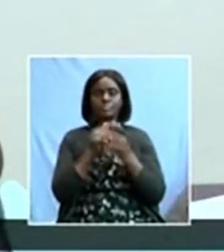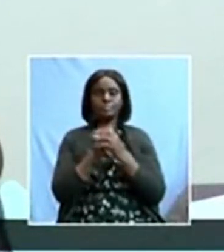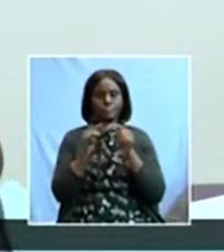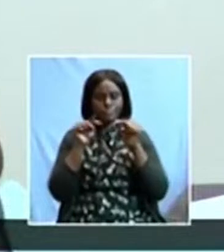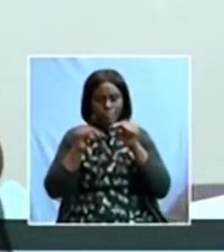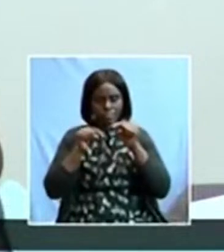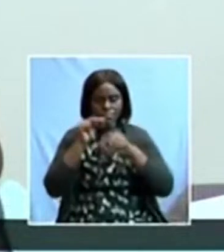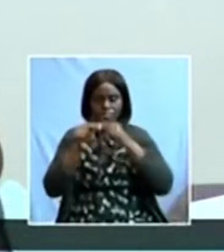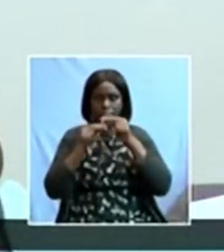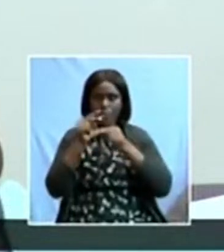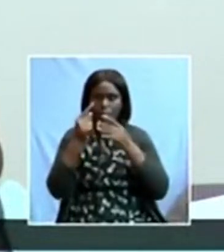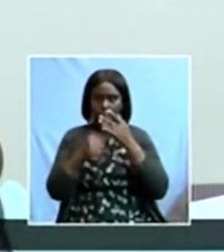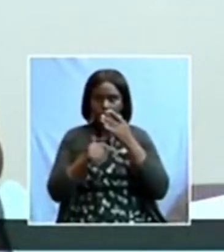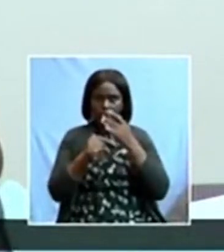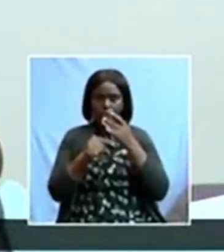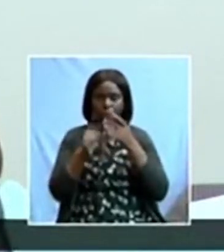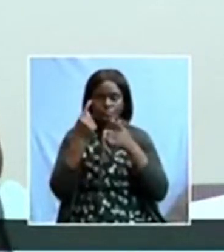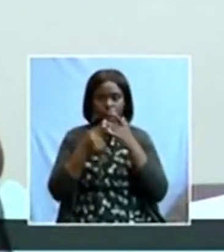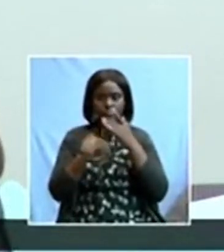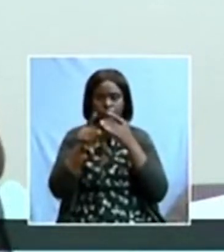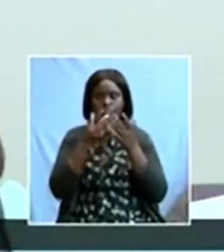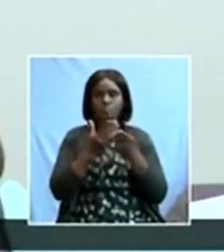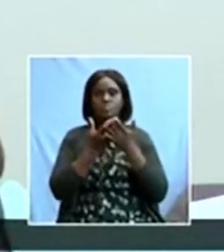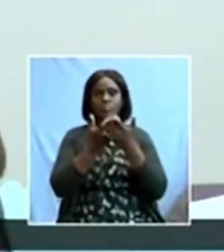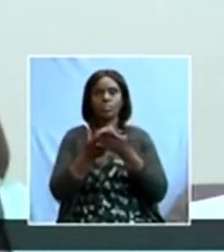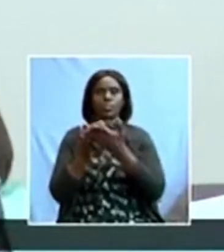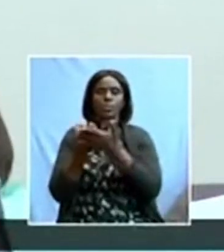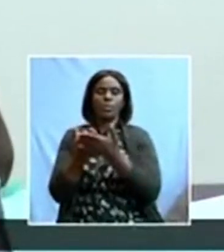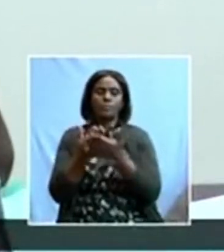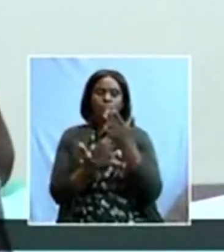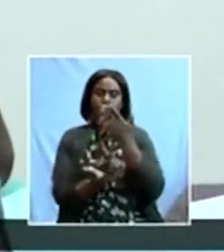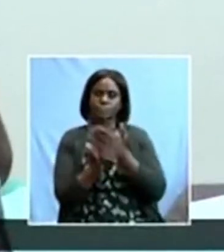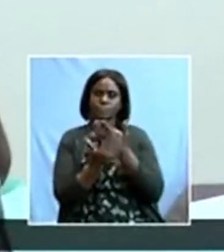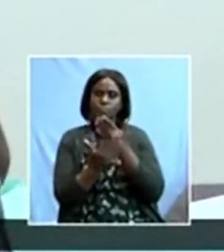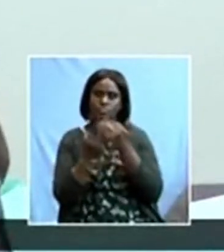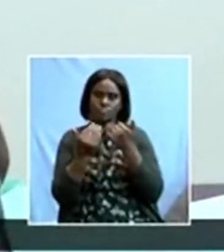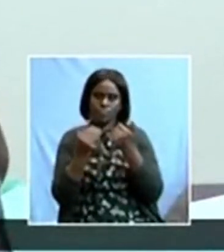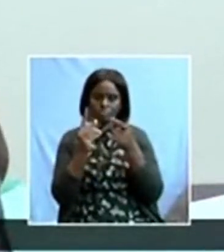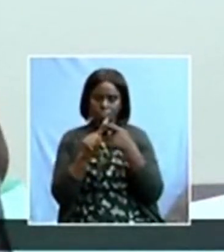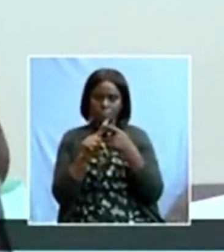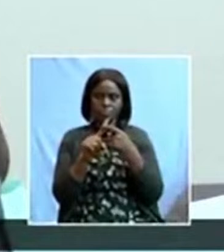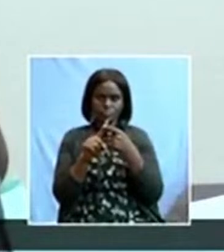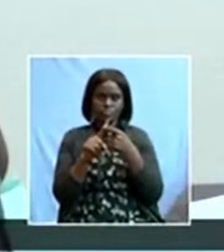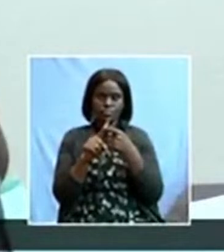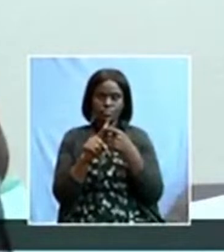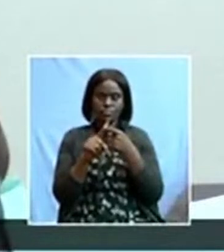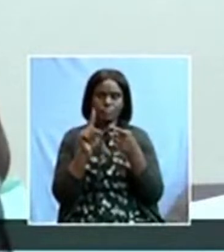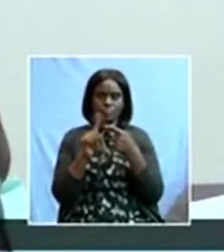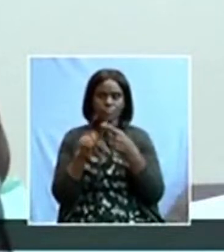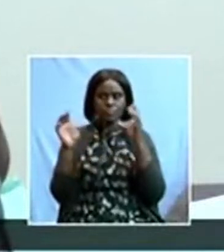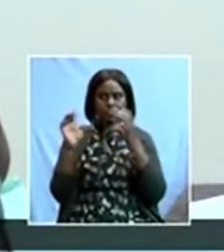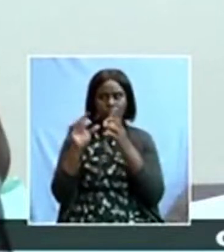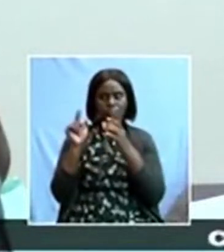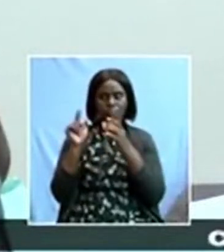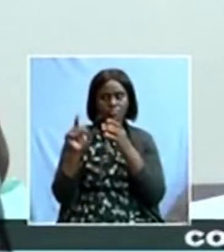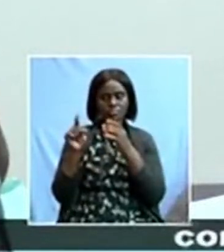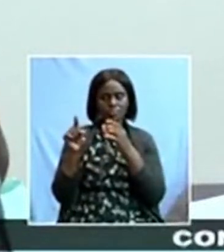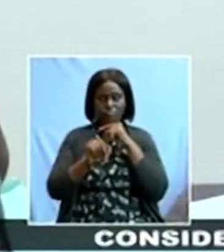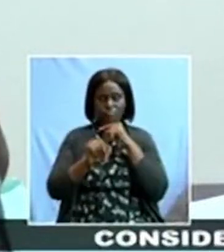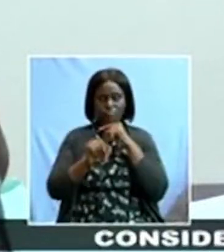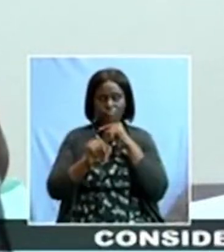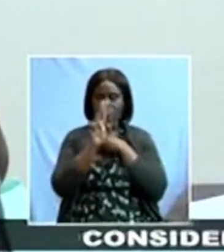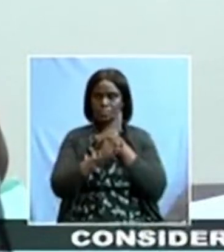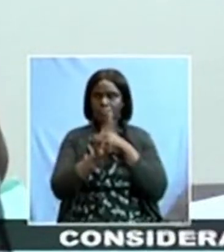This means that what you submit this morning to the committee cannot be